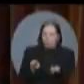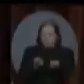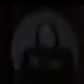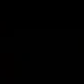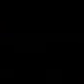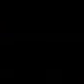Honourable!